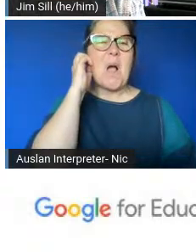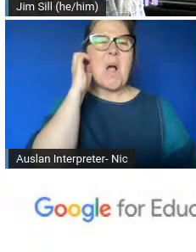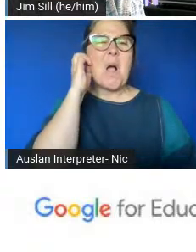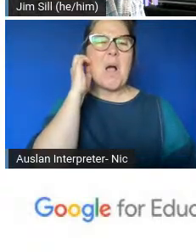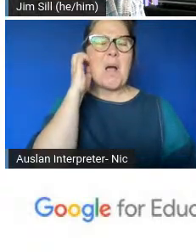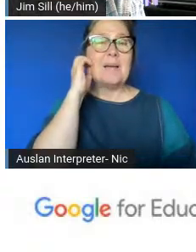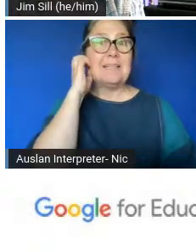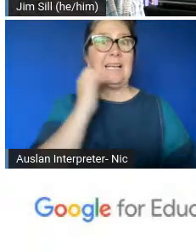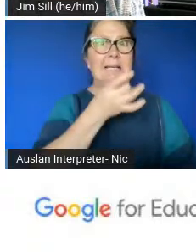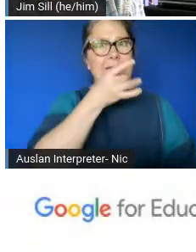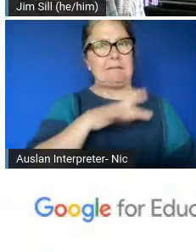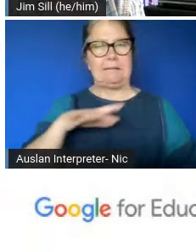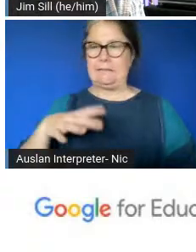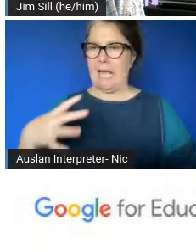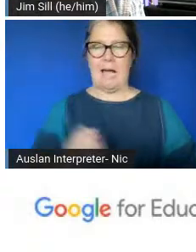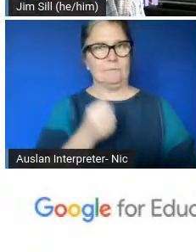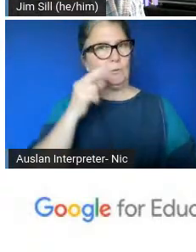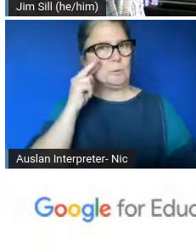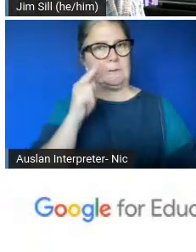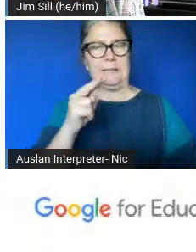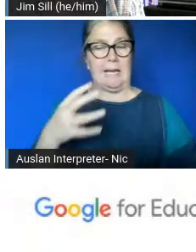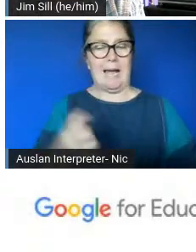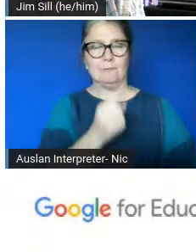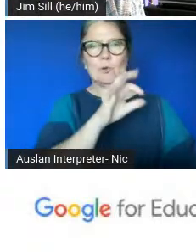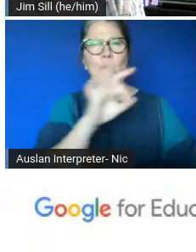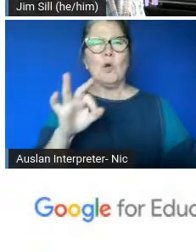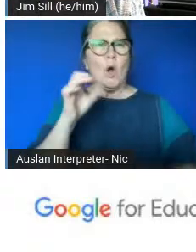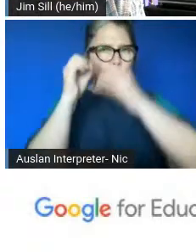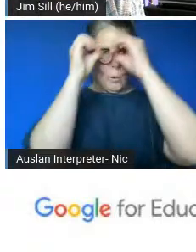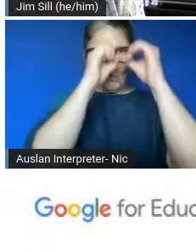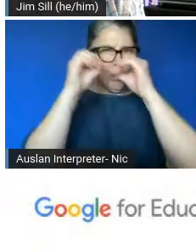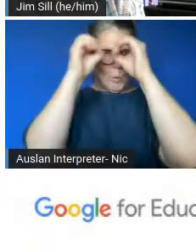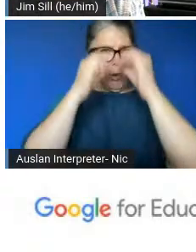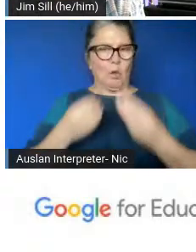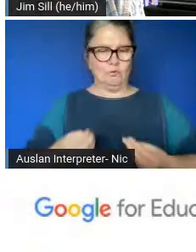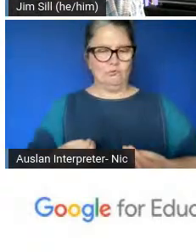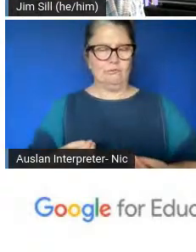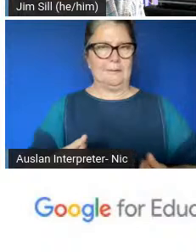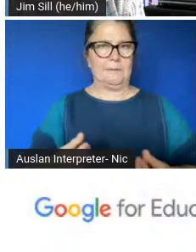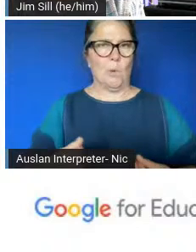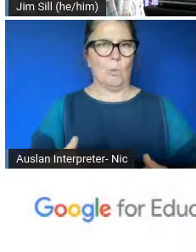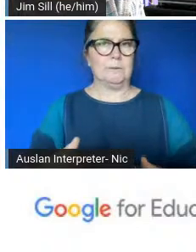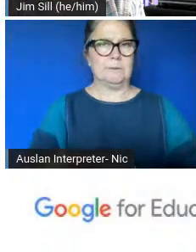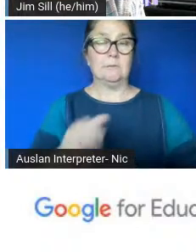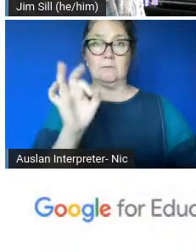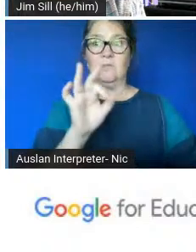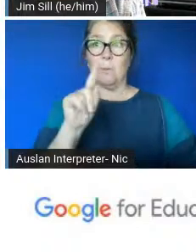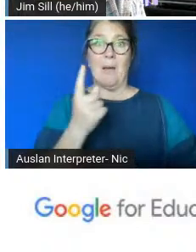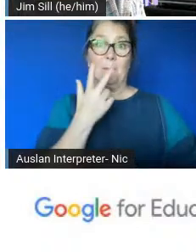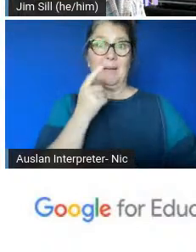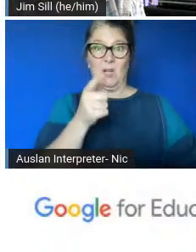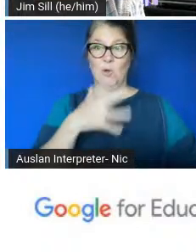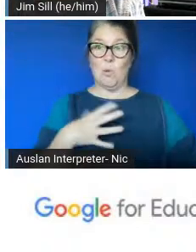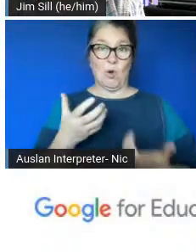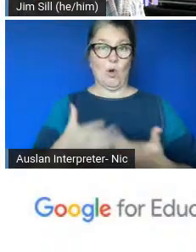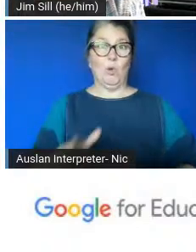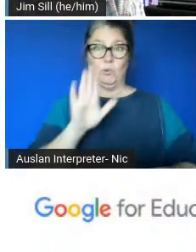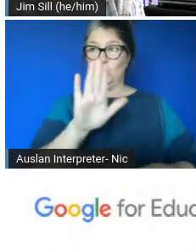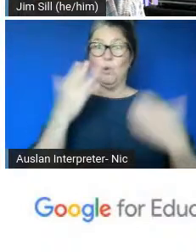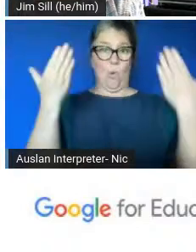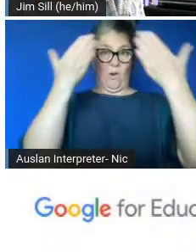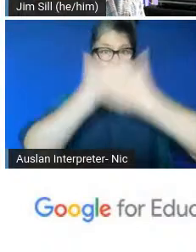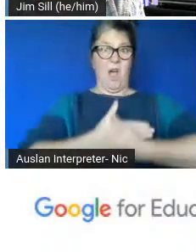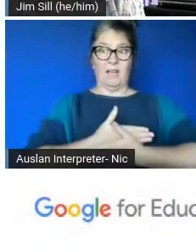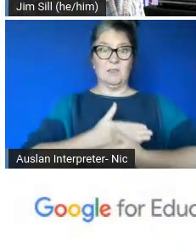see this. Again, this isn't a Google resource, but if you want to lose the rest of your evening by watching the best